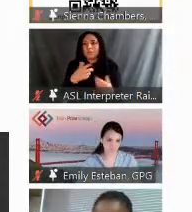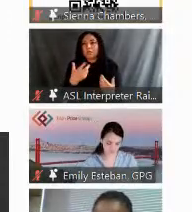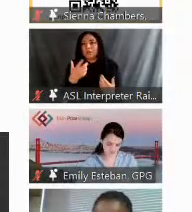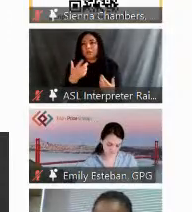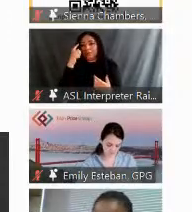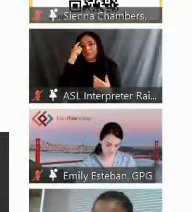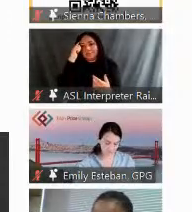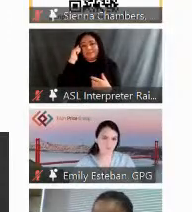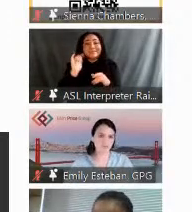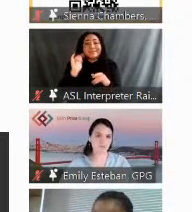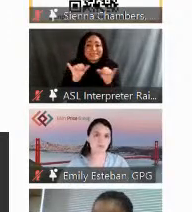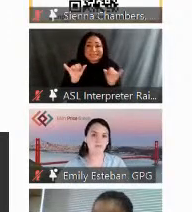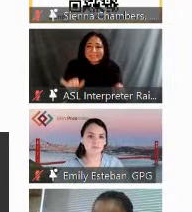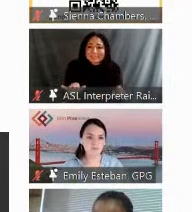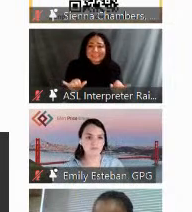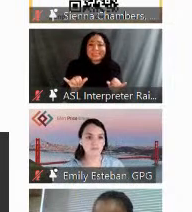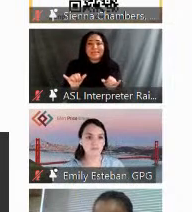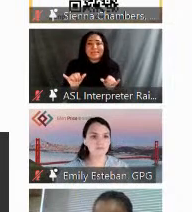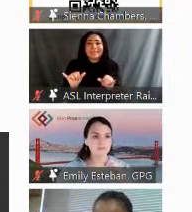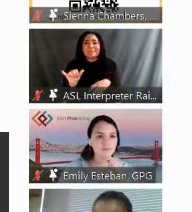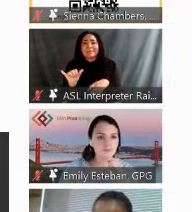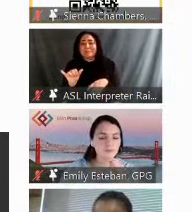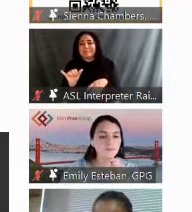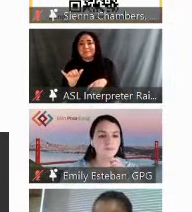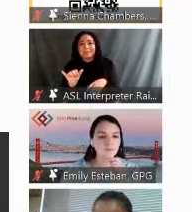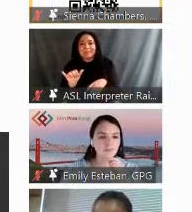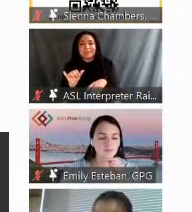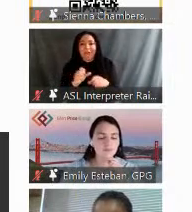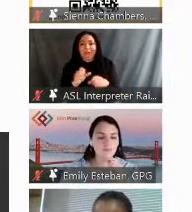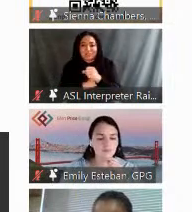system ideologies come with each type,